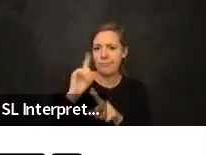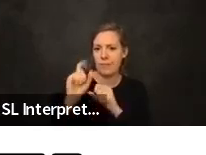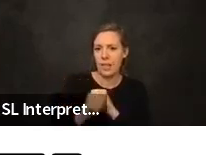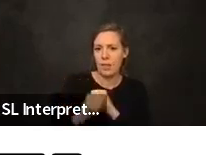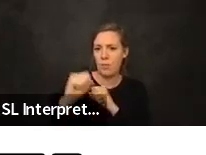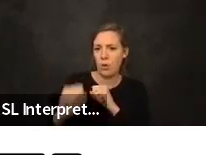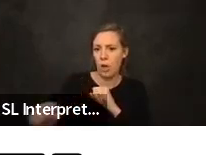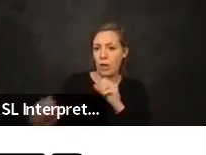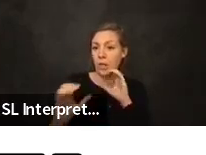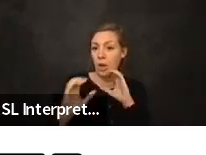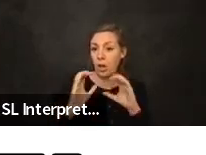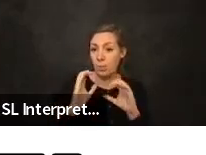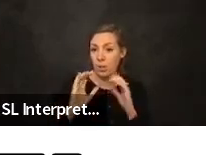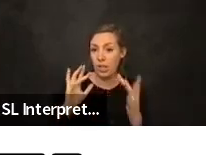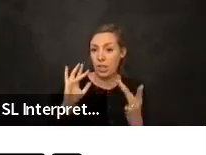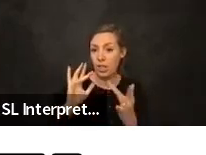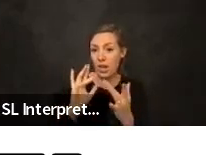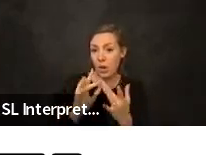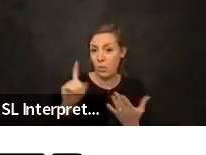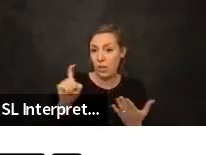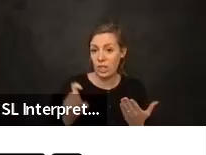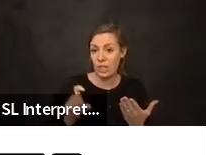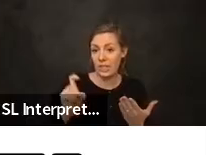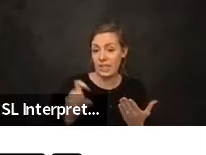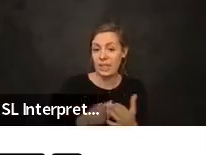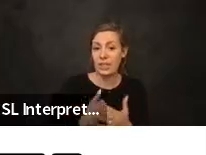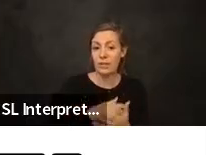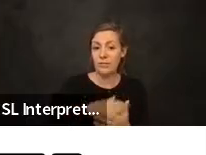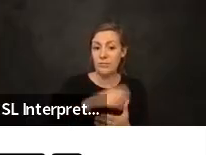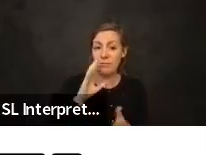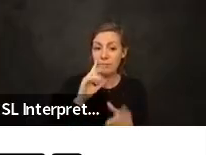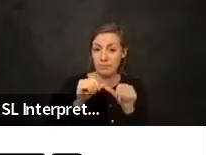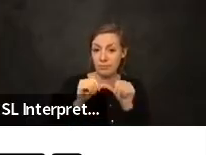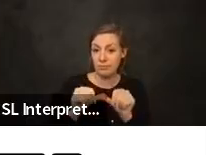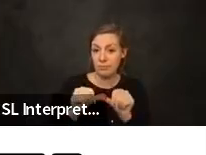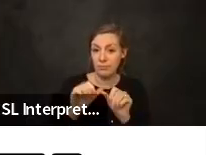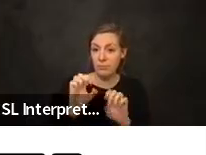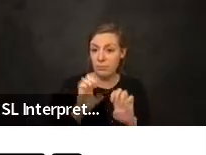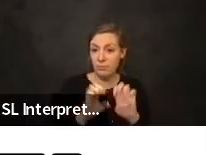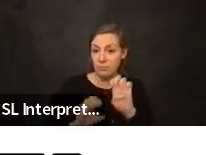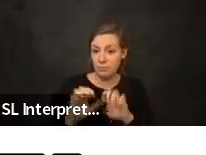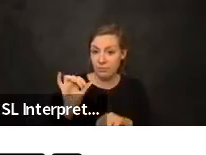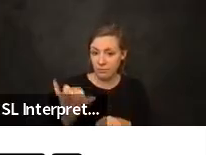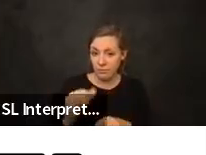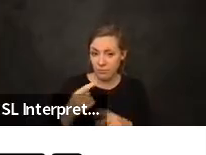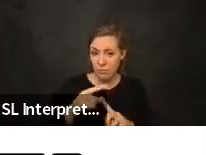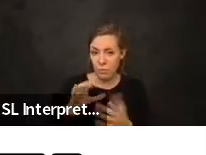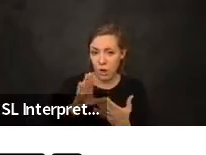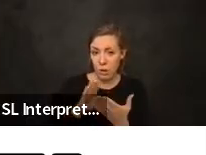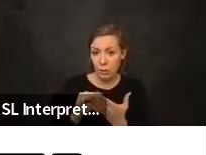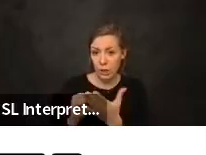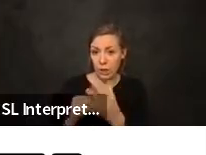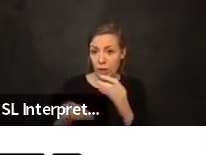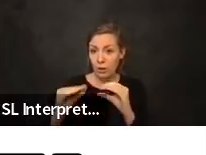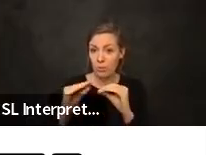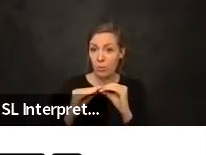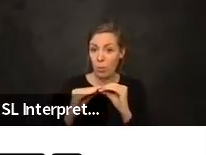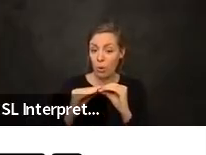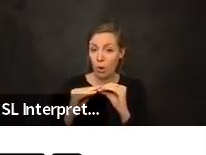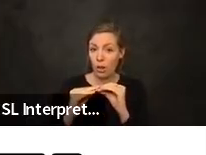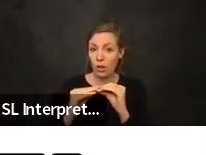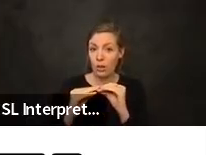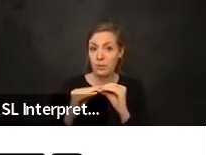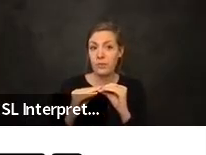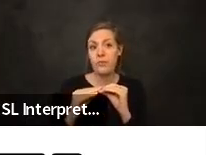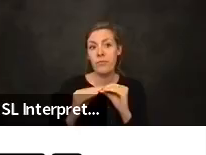communication outreach needs. We will continue to evaluate that, and as we learn more, and as we have been, pivot